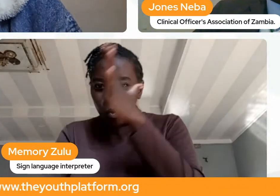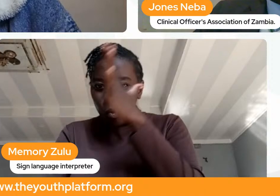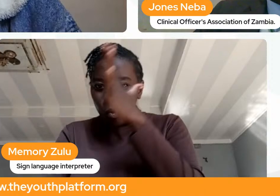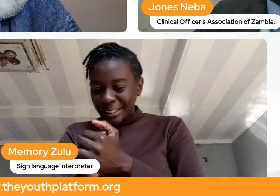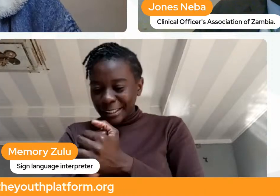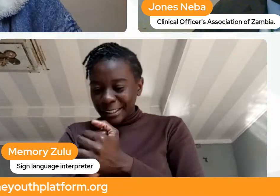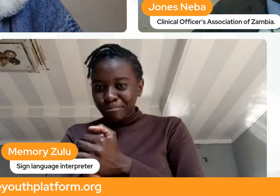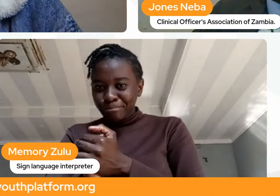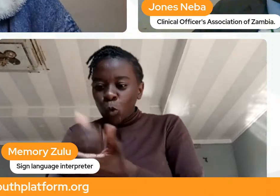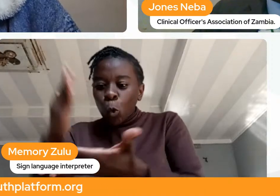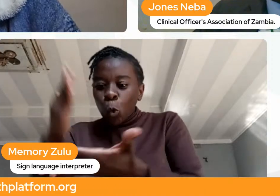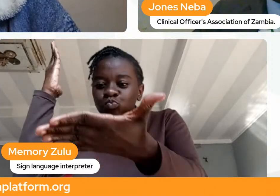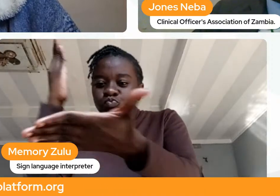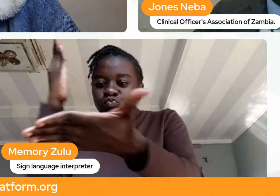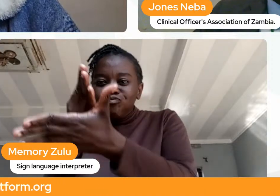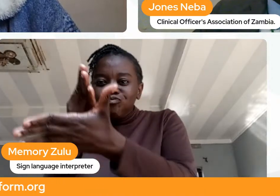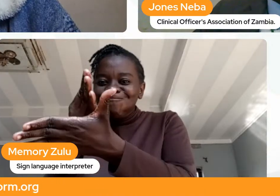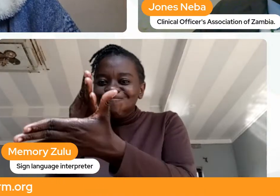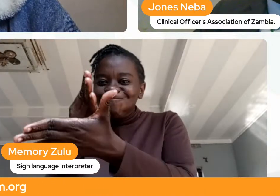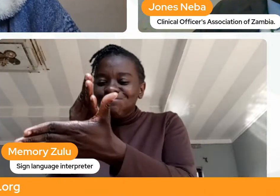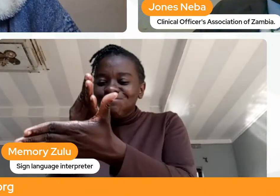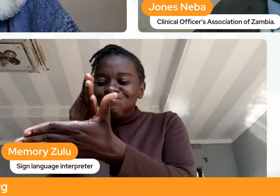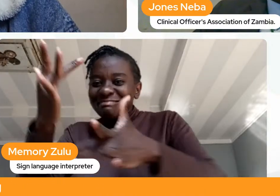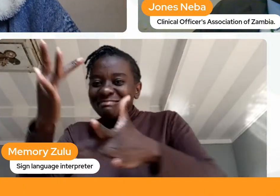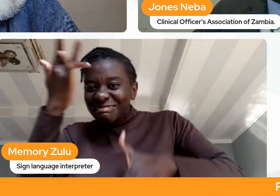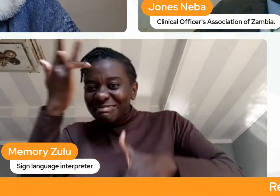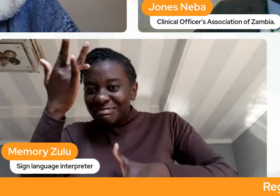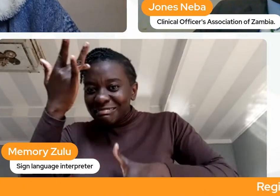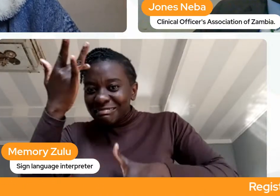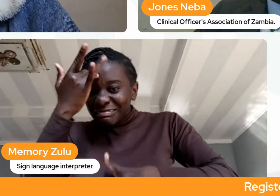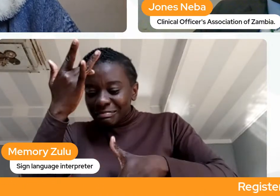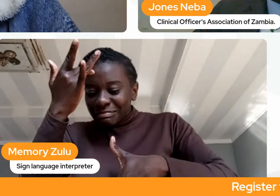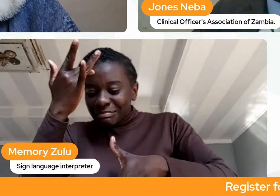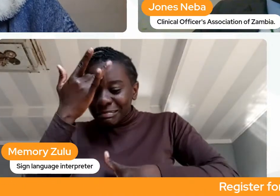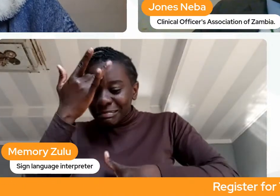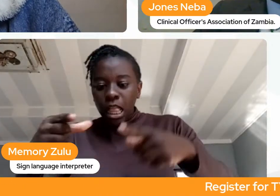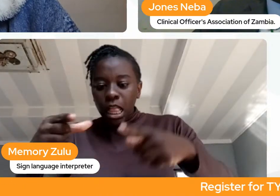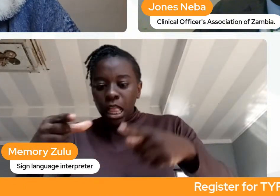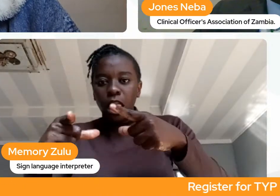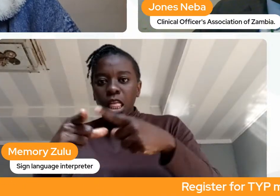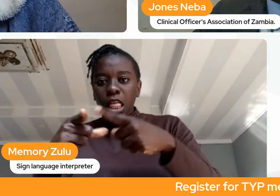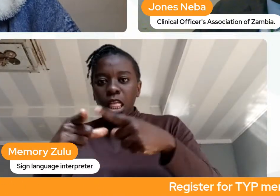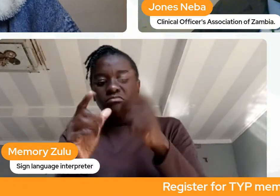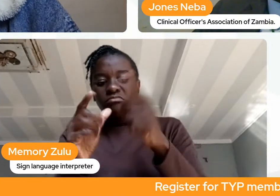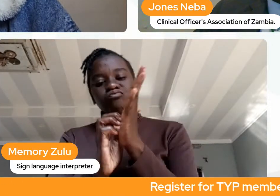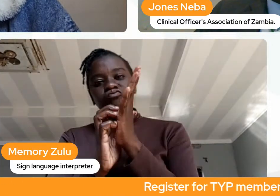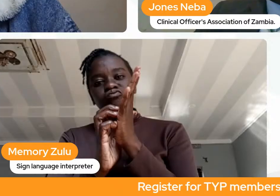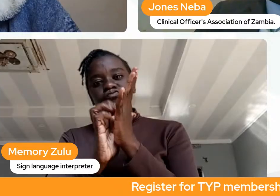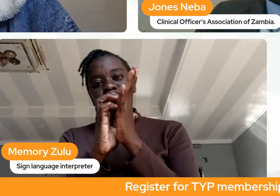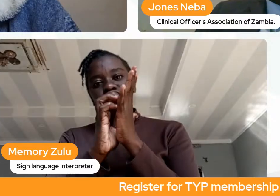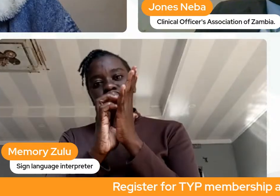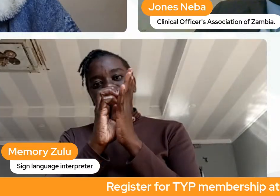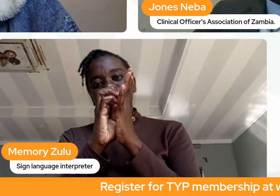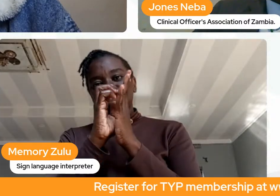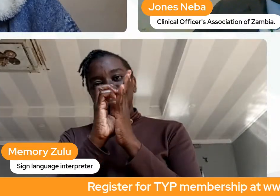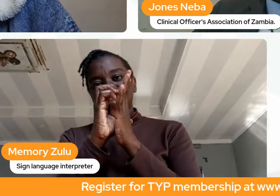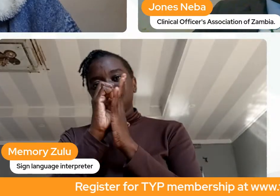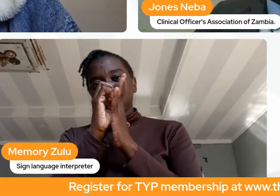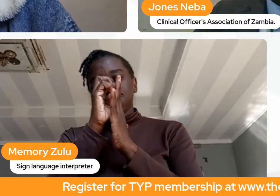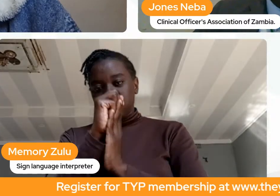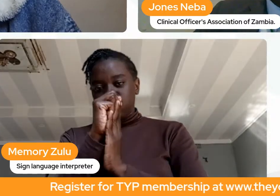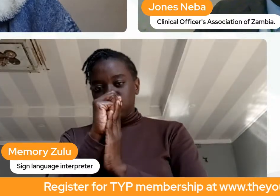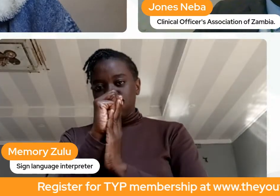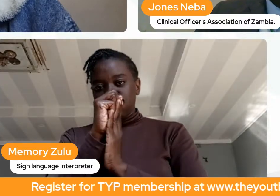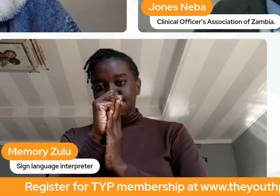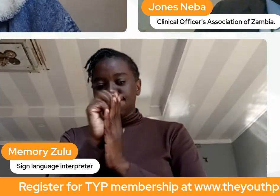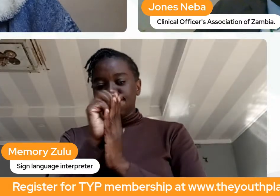your liver. And in some patients, you have seen to say the end result, we tend to have some sort of liver cancer, which